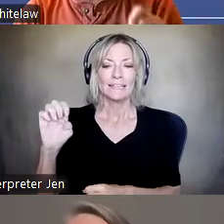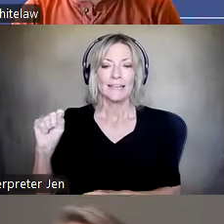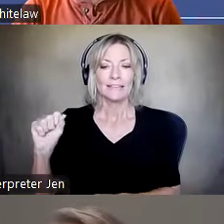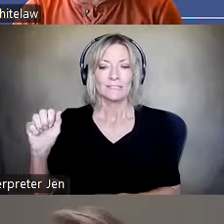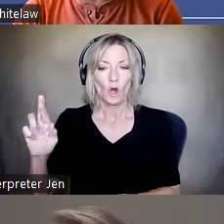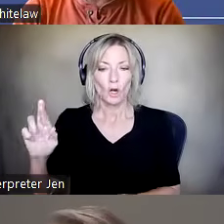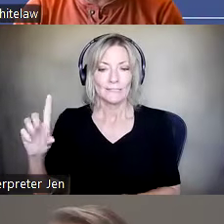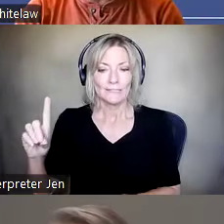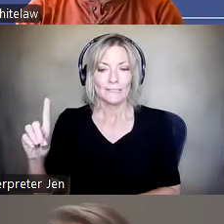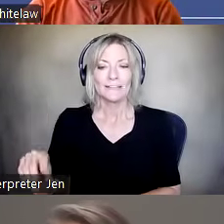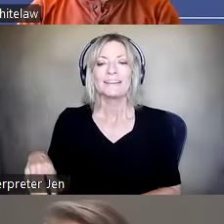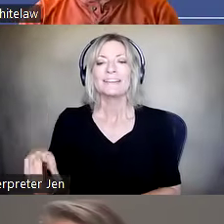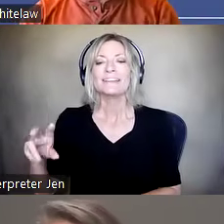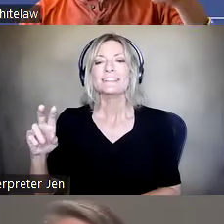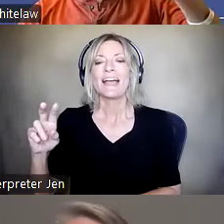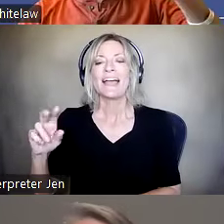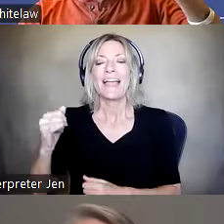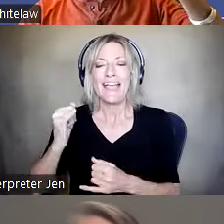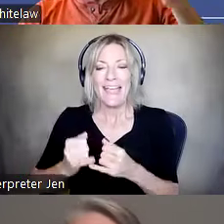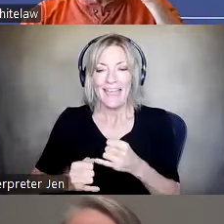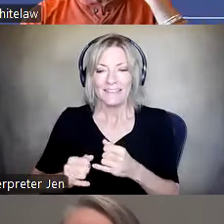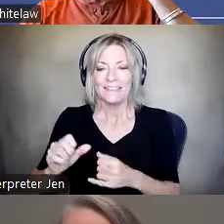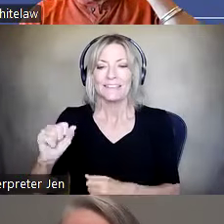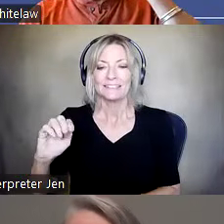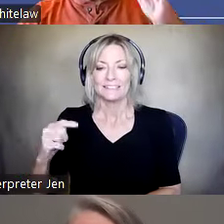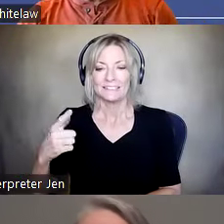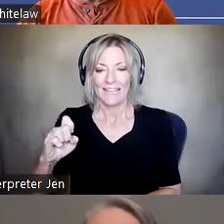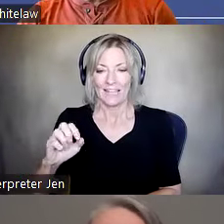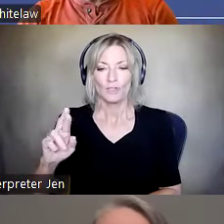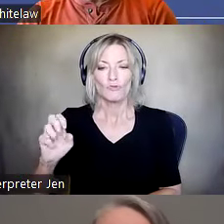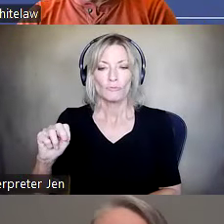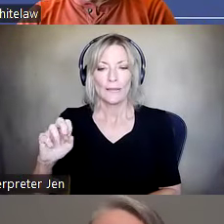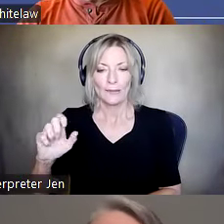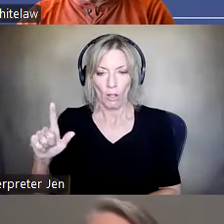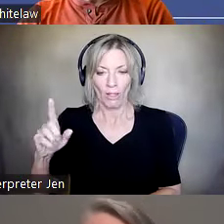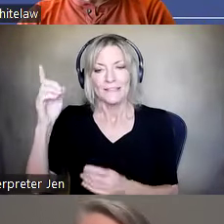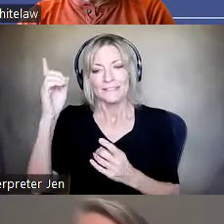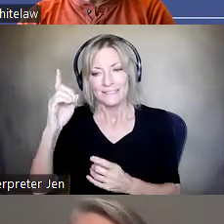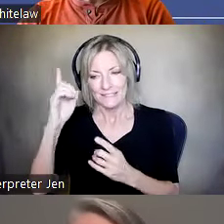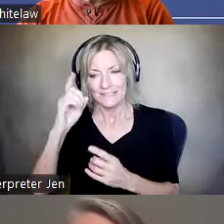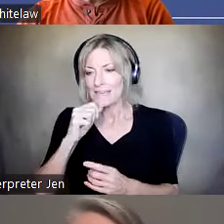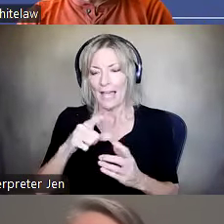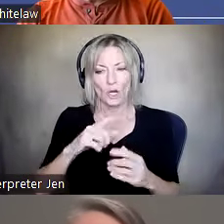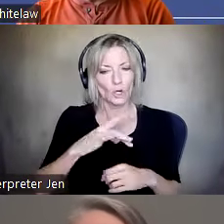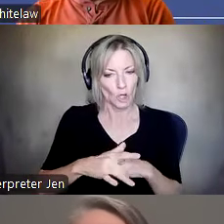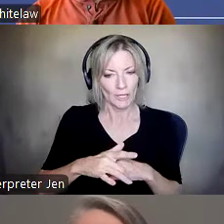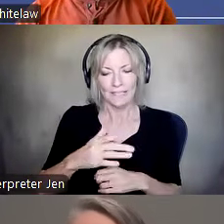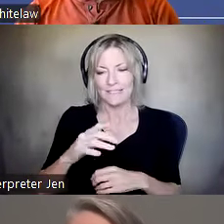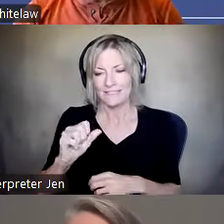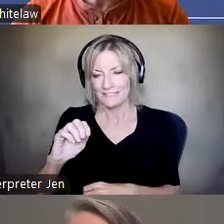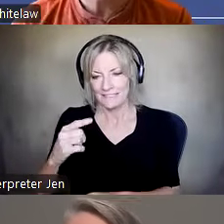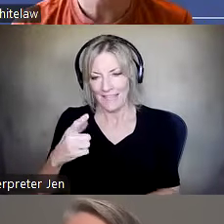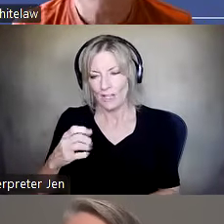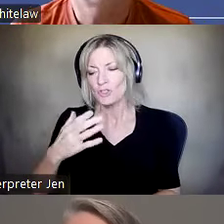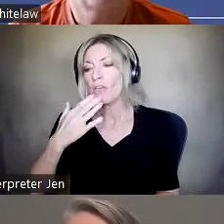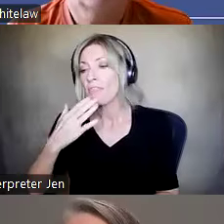It's end stage renal disease, not early stage renal disease. So thank you for catching that error. We will fix the slides